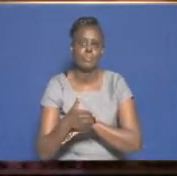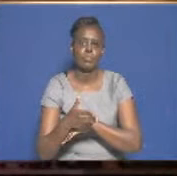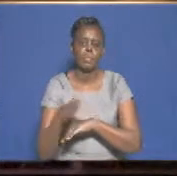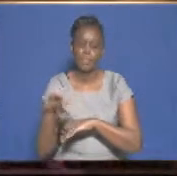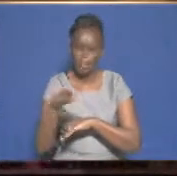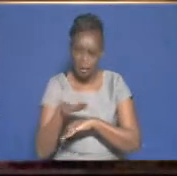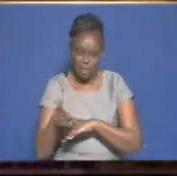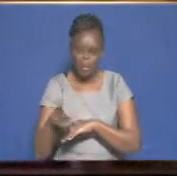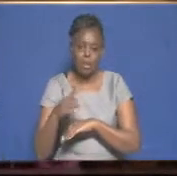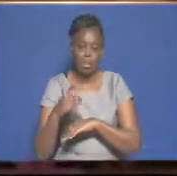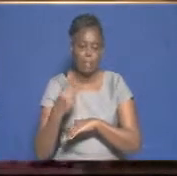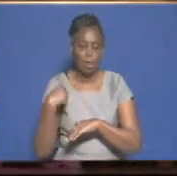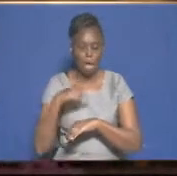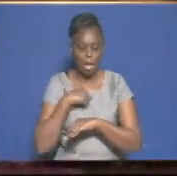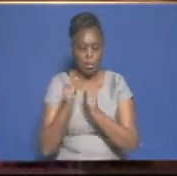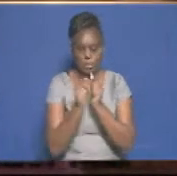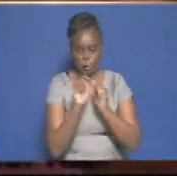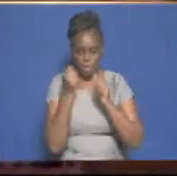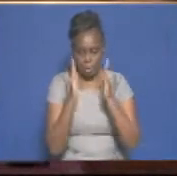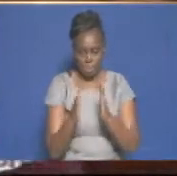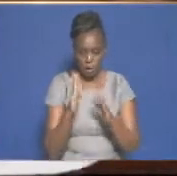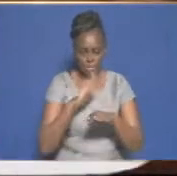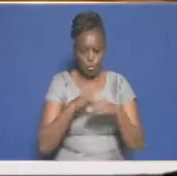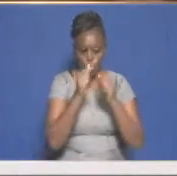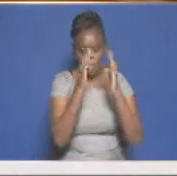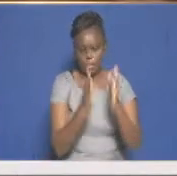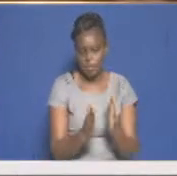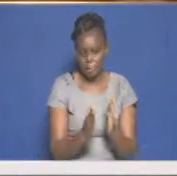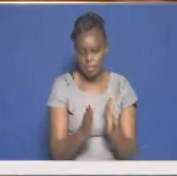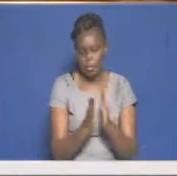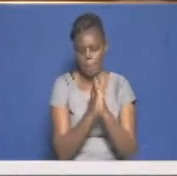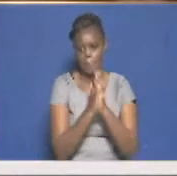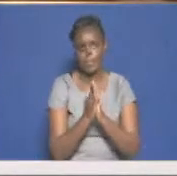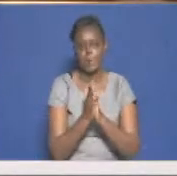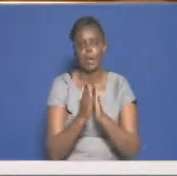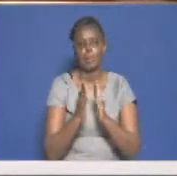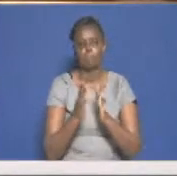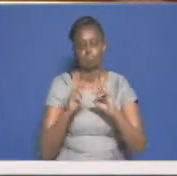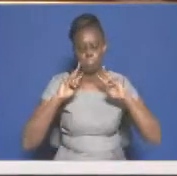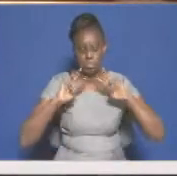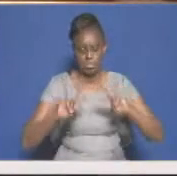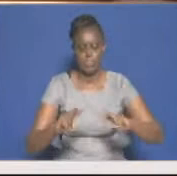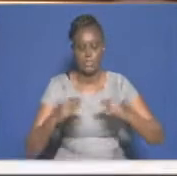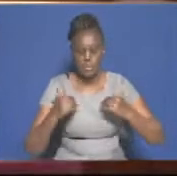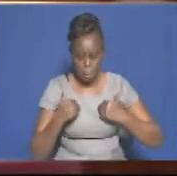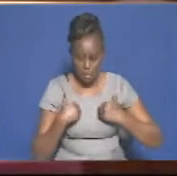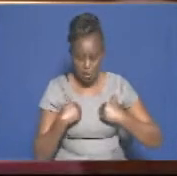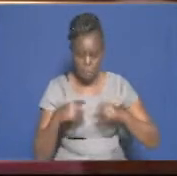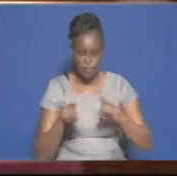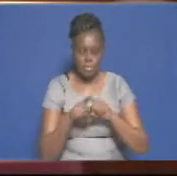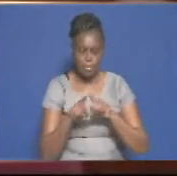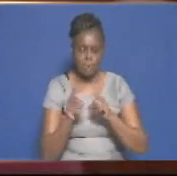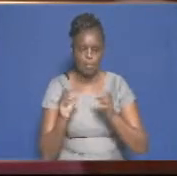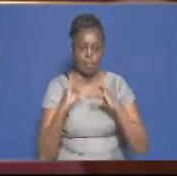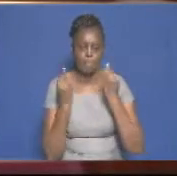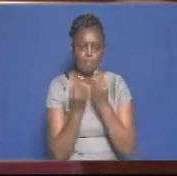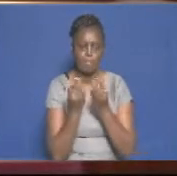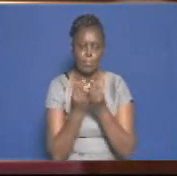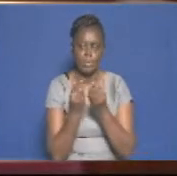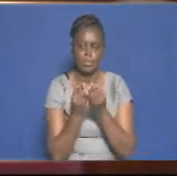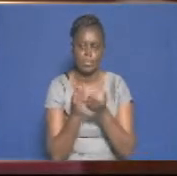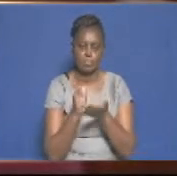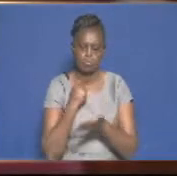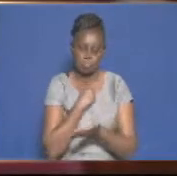entities to see us as Kenyans, and was a great leader. I pray God to rest his soul in eternal peace and also to give his family fortitude